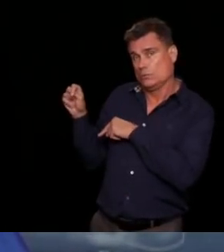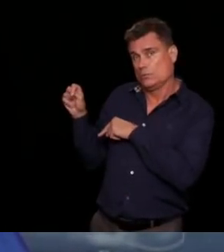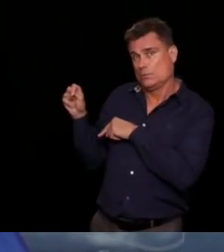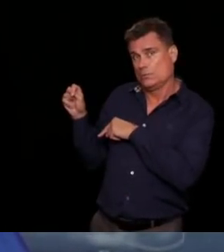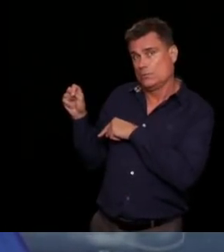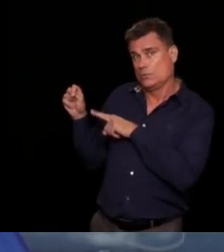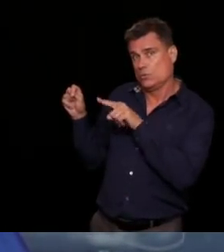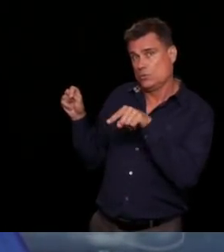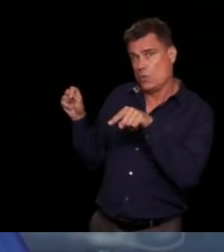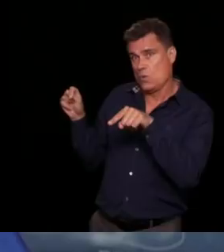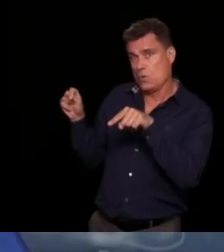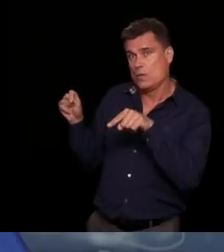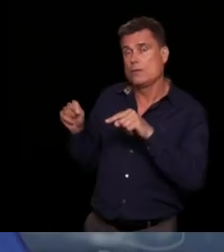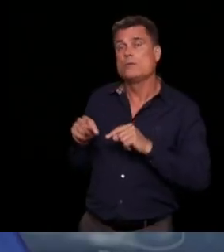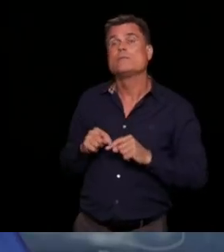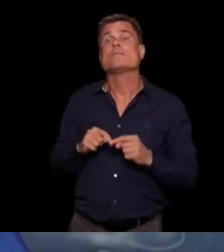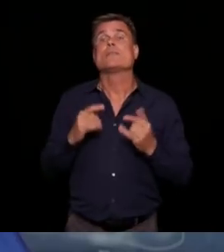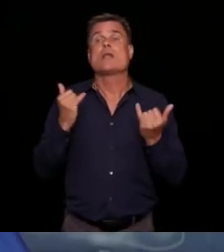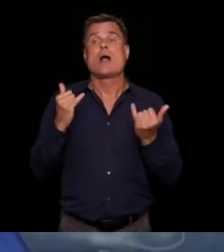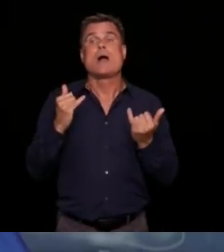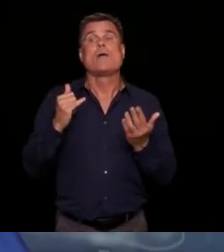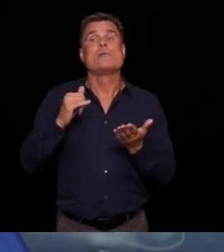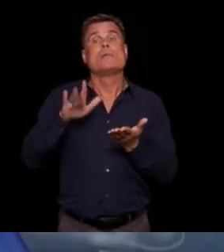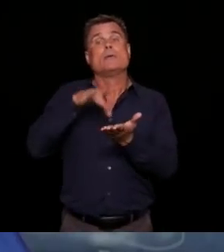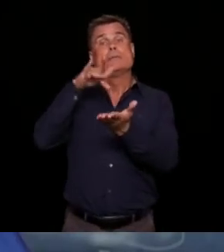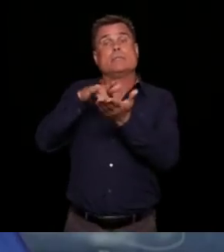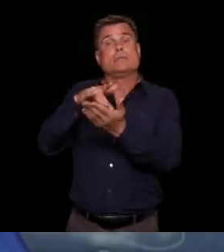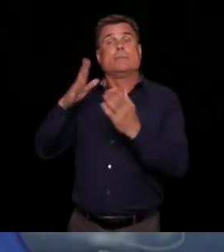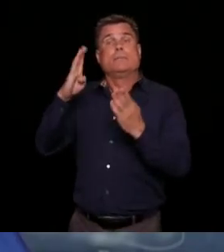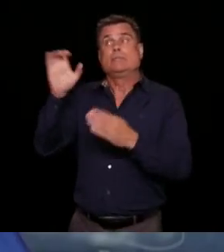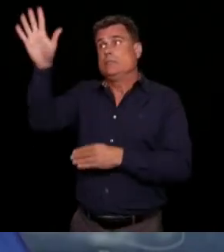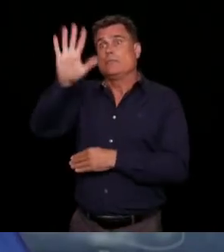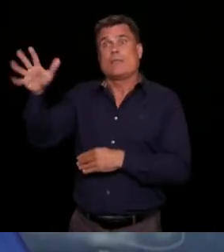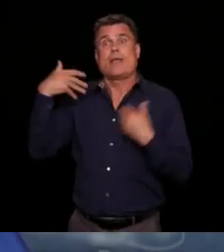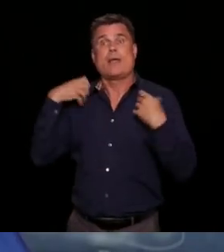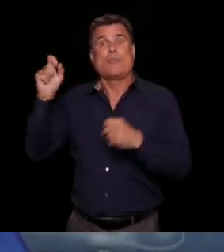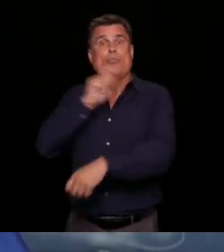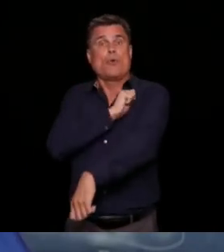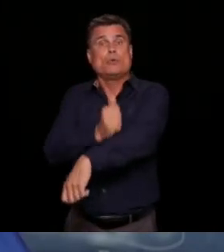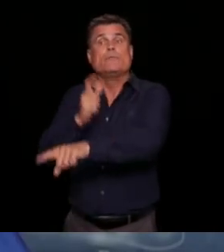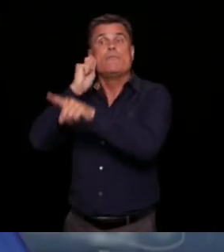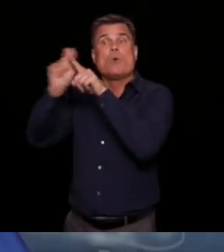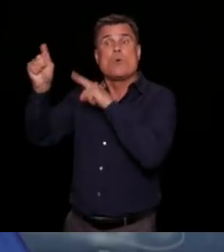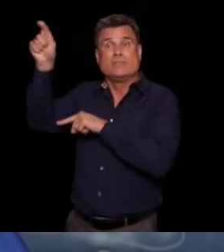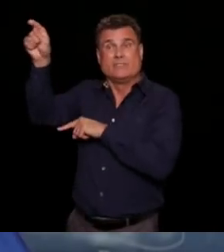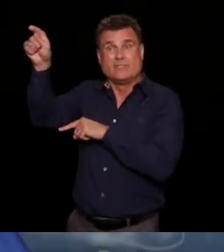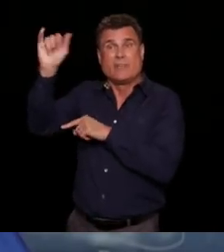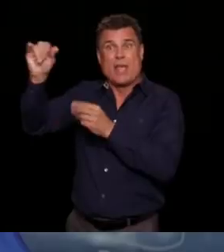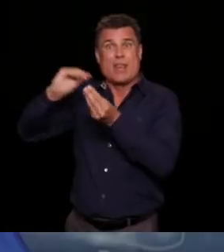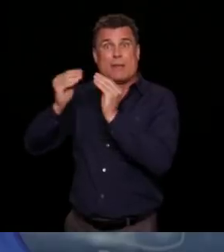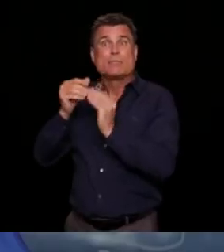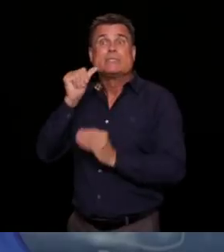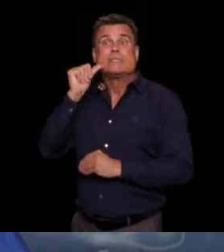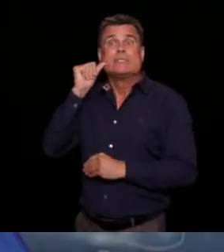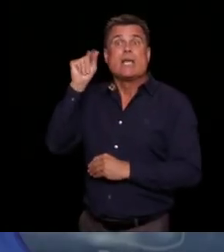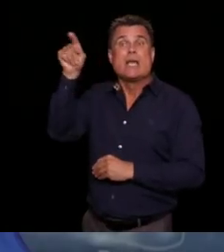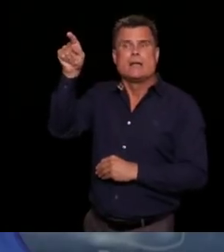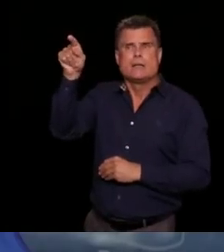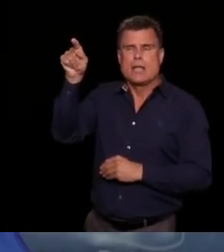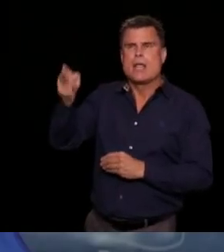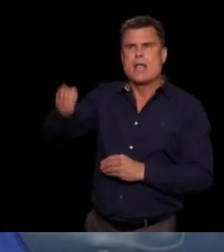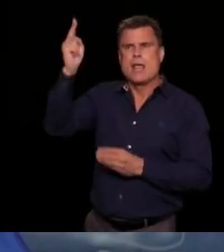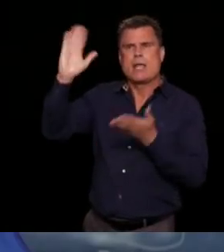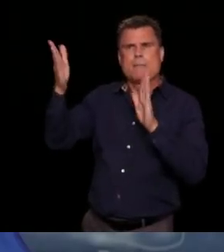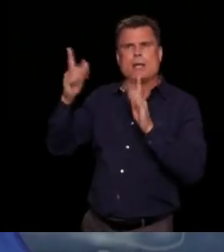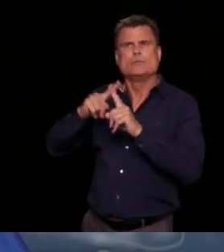expansion of interest and calls from the Interior Health Authority. So the number we received yesterday is relatively high compared to the average